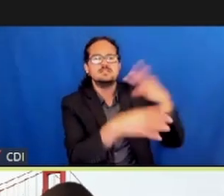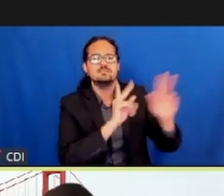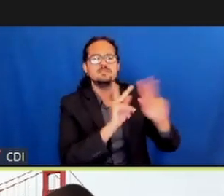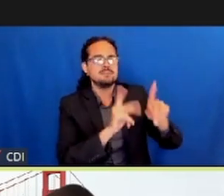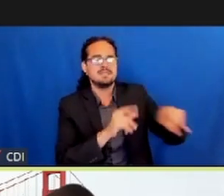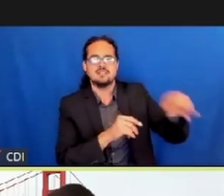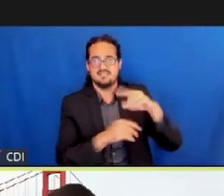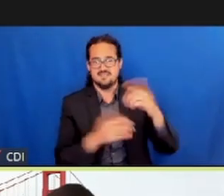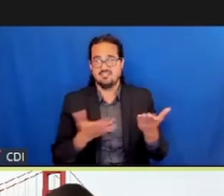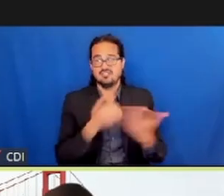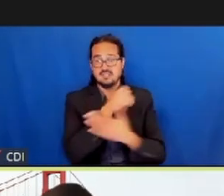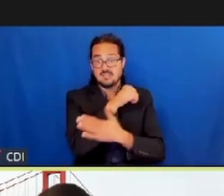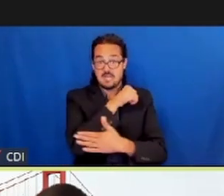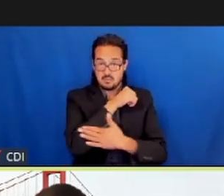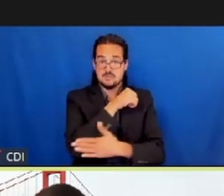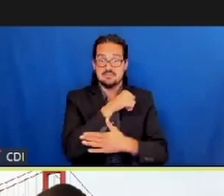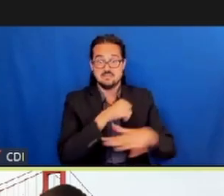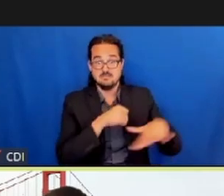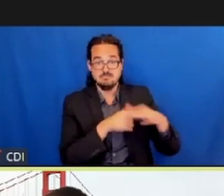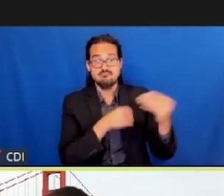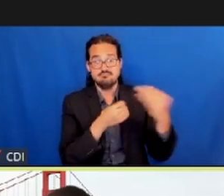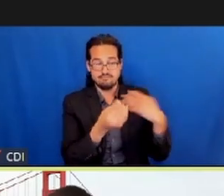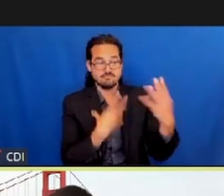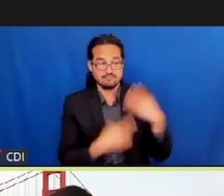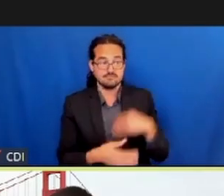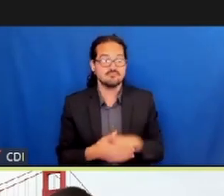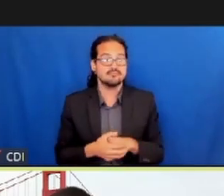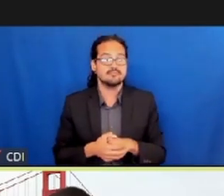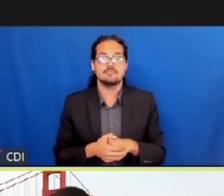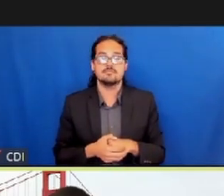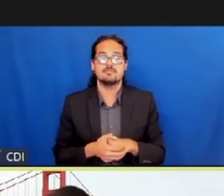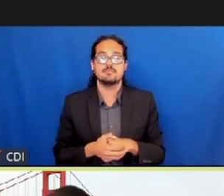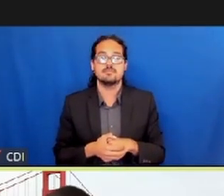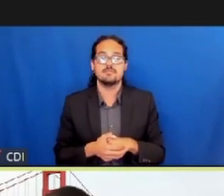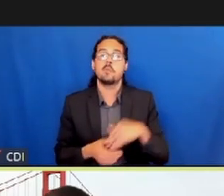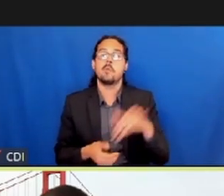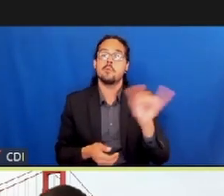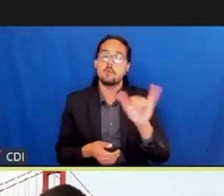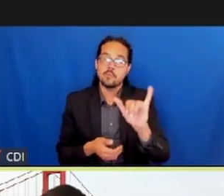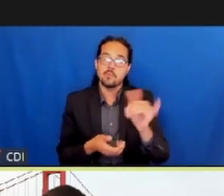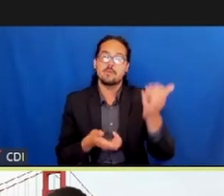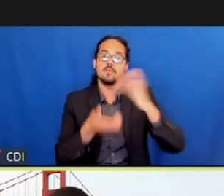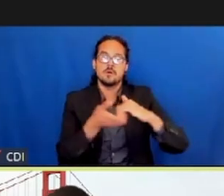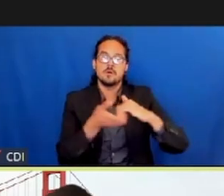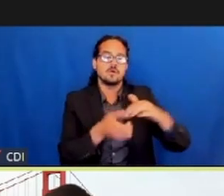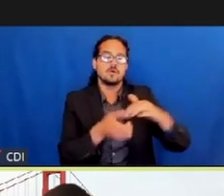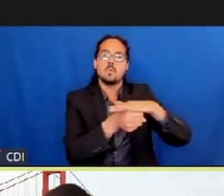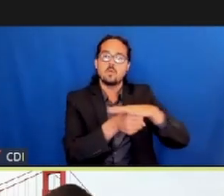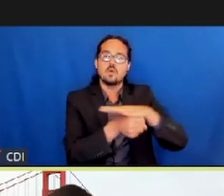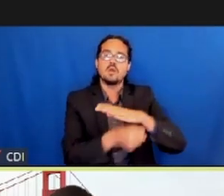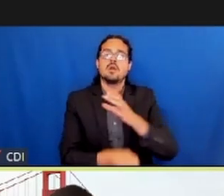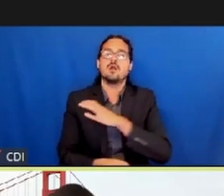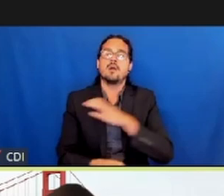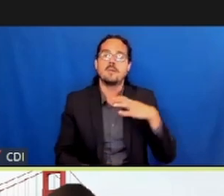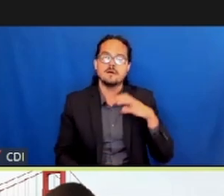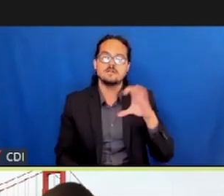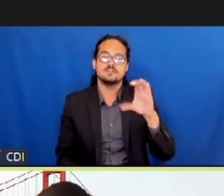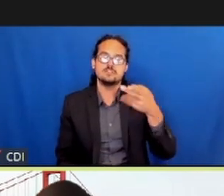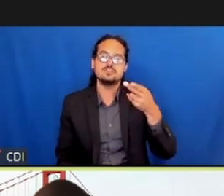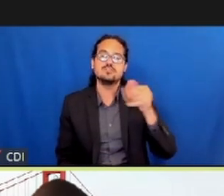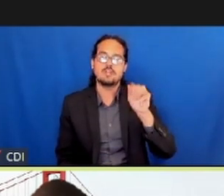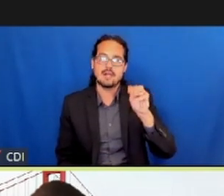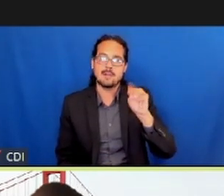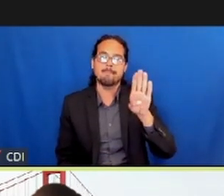We've also been partnering with our local chambers, and I can't say enough about how they stepped up during the pandemic to rally